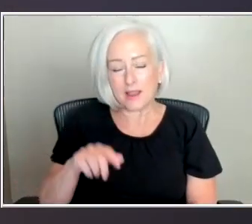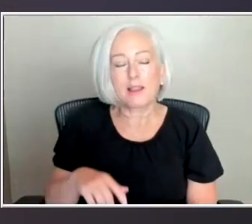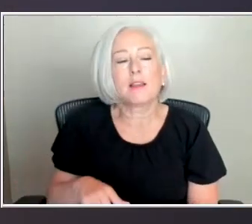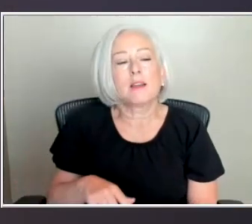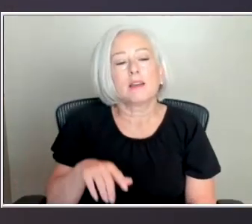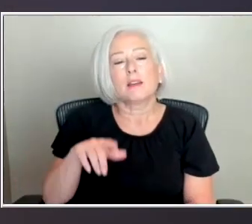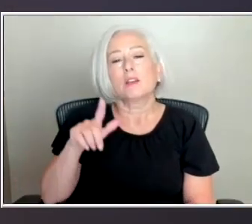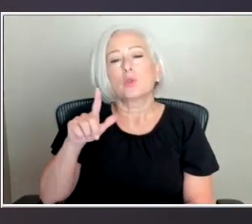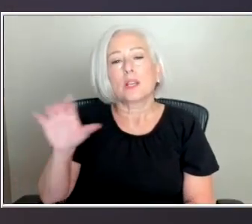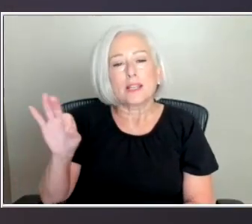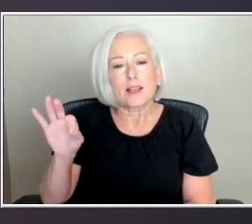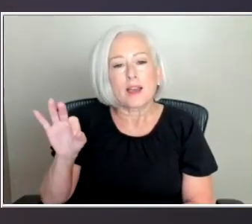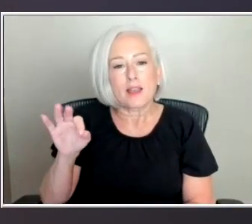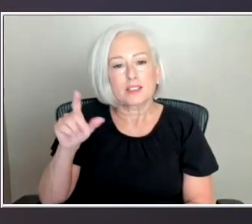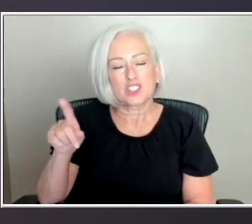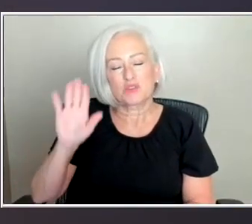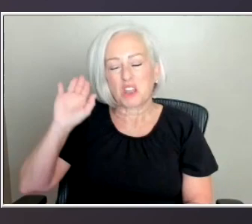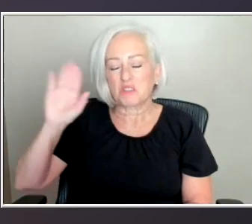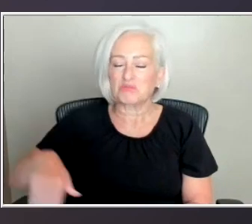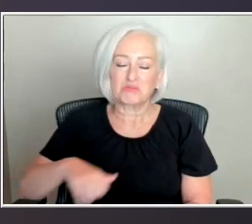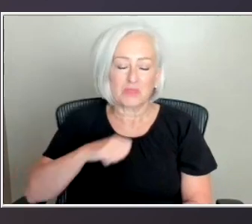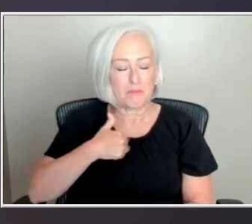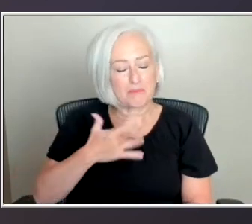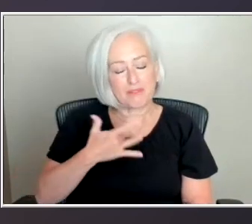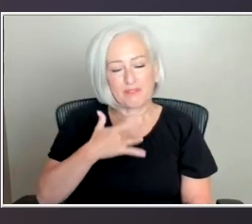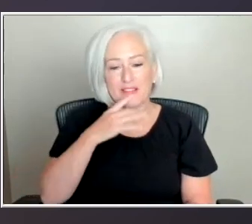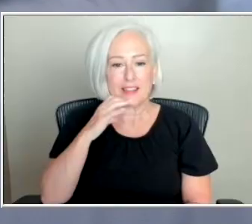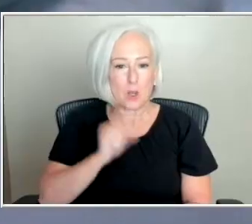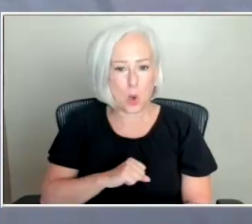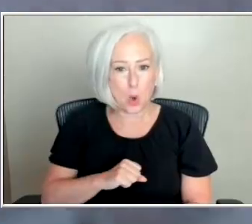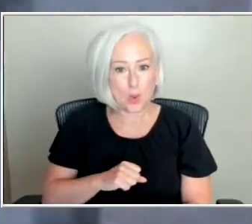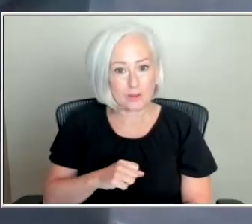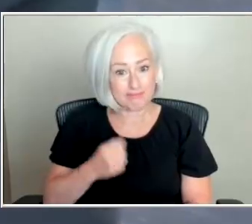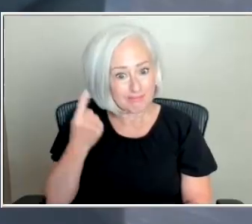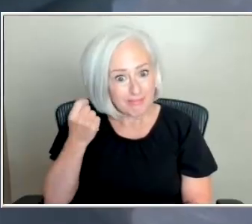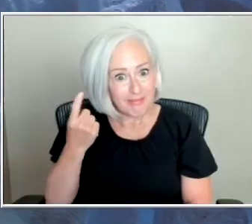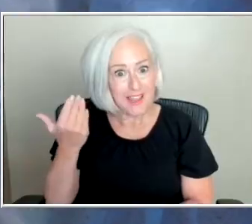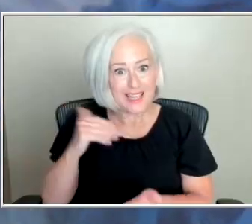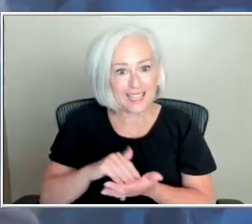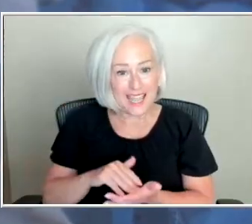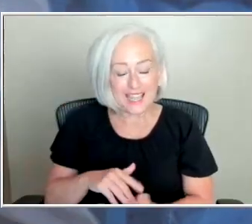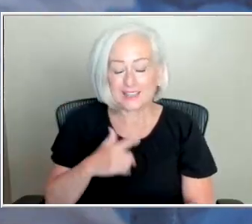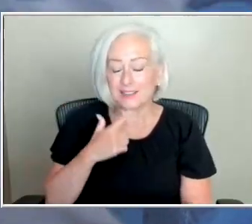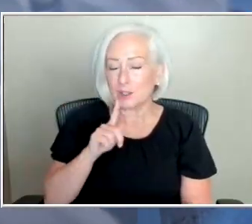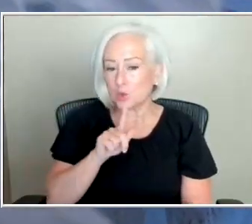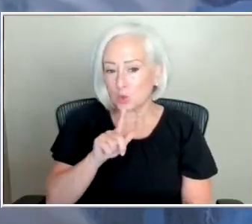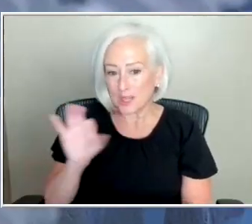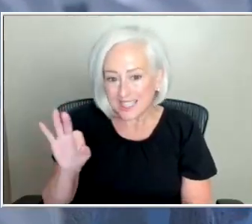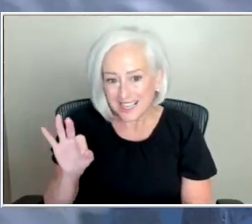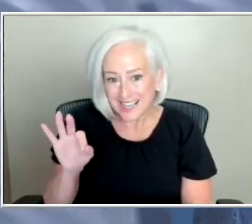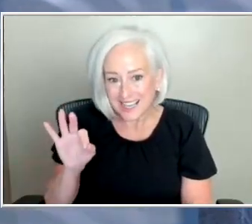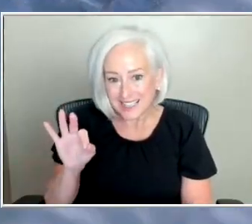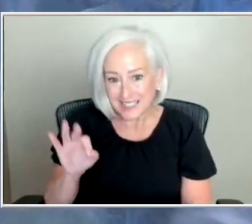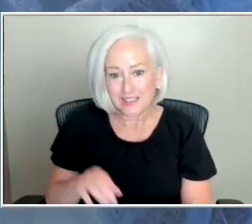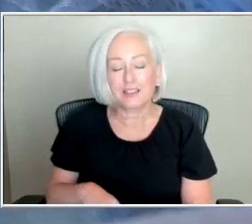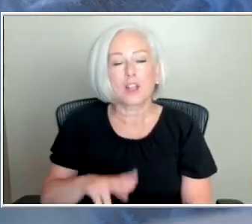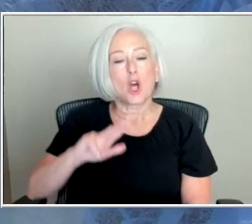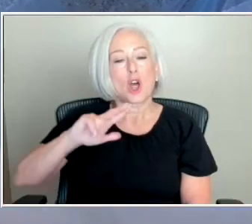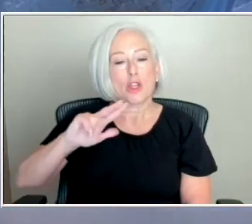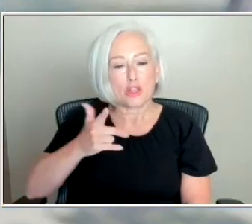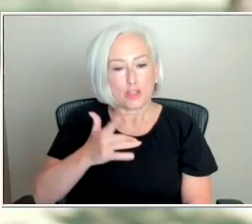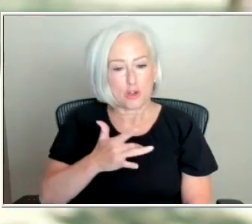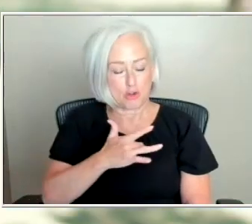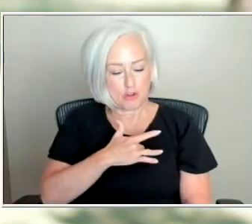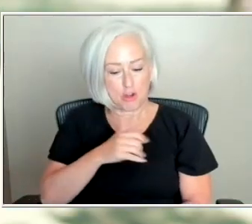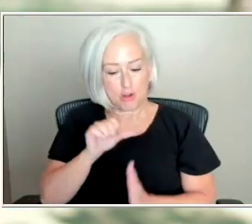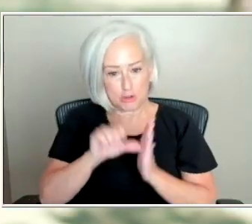the mouths of babes. Let's be clear, she was only 29. Kaylee would have her third heart surgery, a valve replacement.